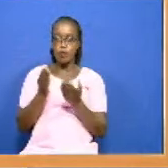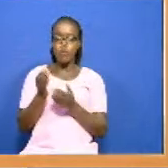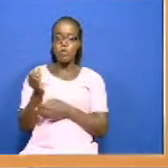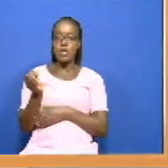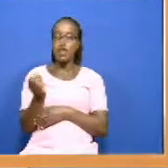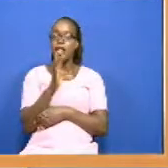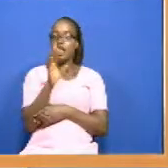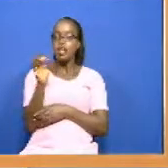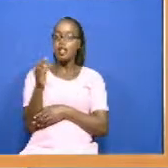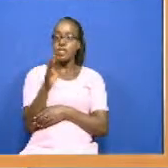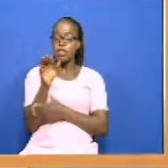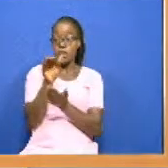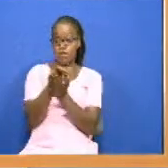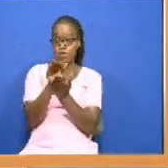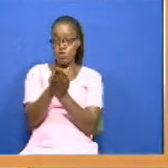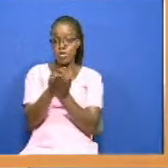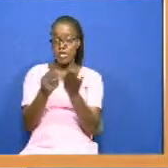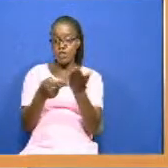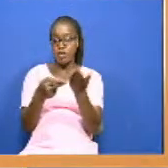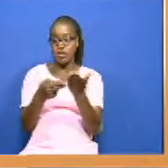storage technologies.